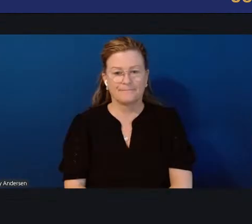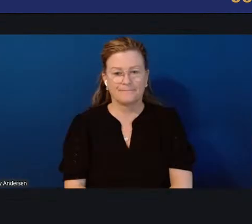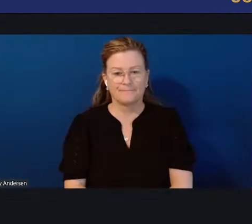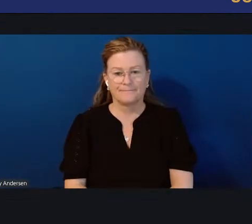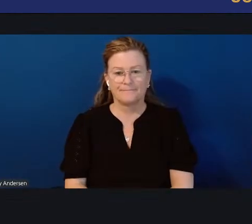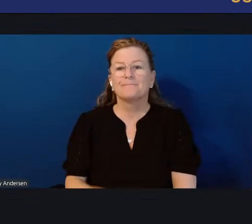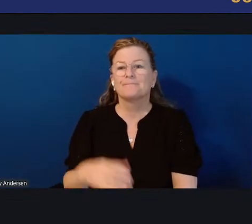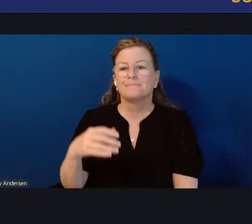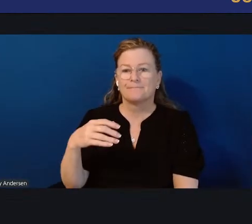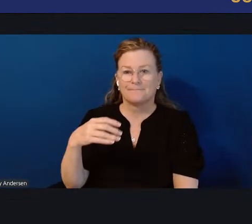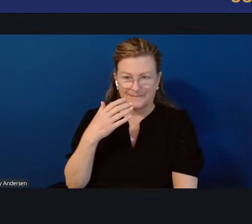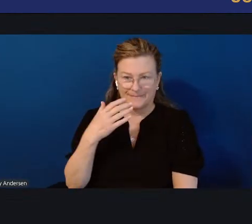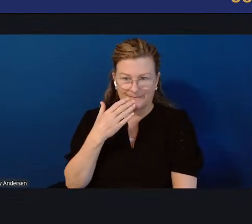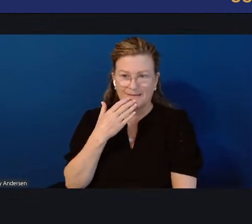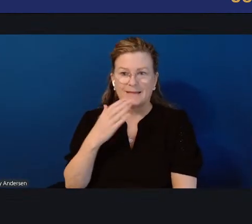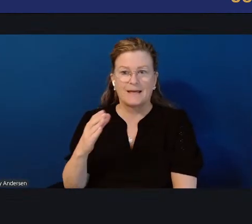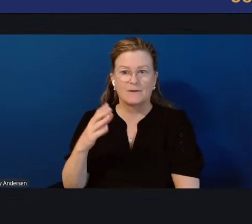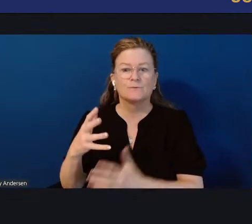Thank you so much.